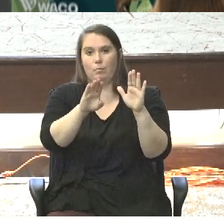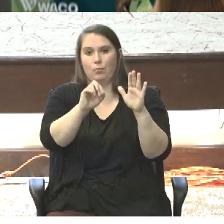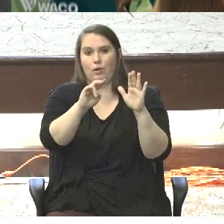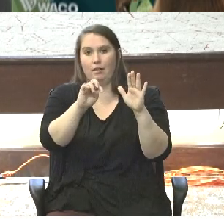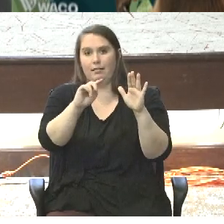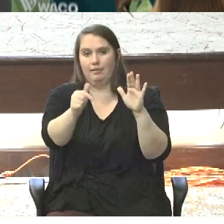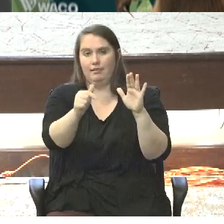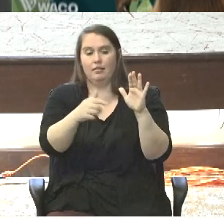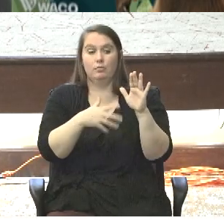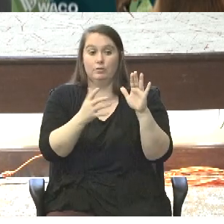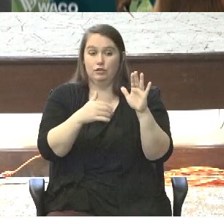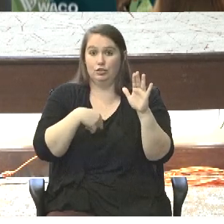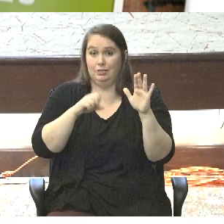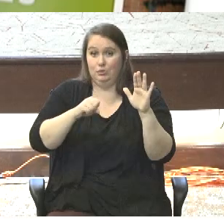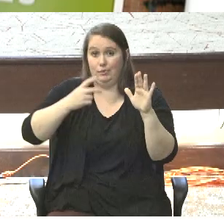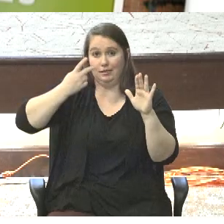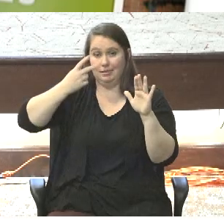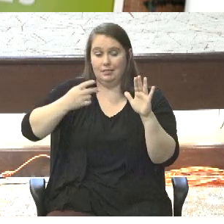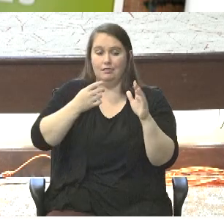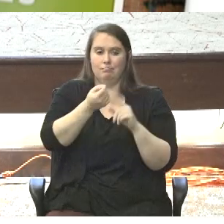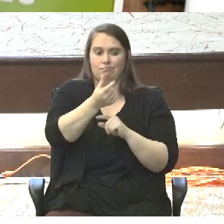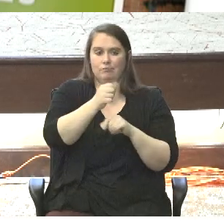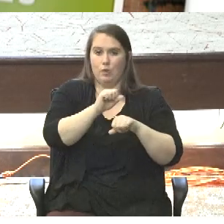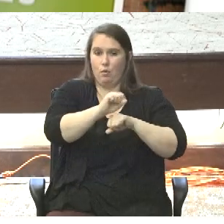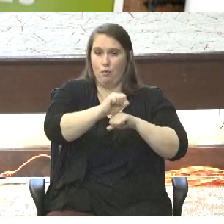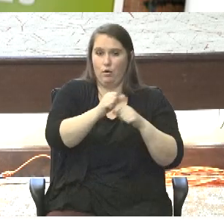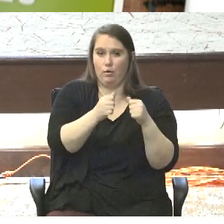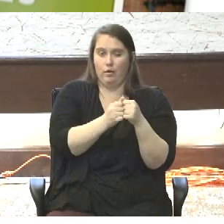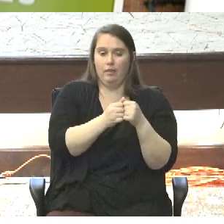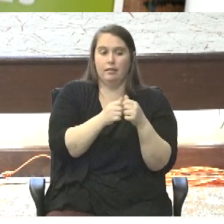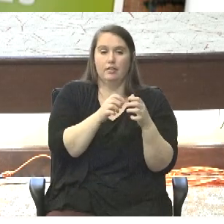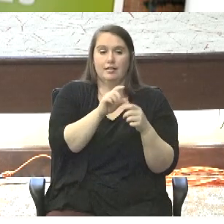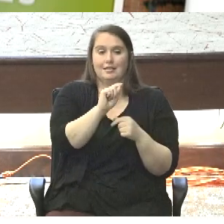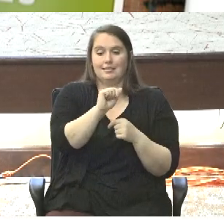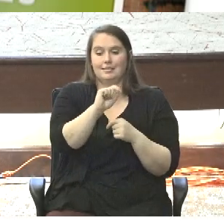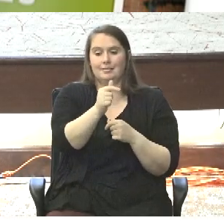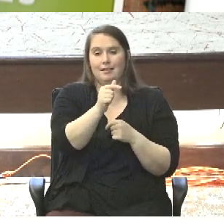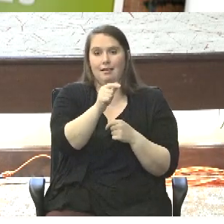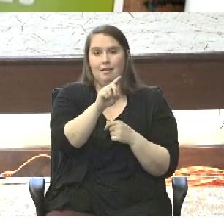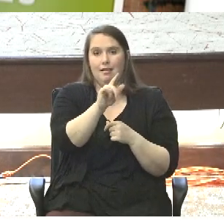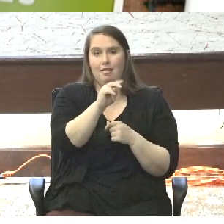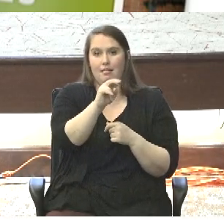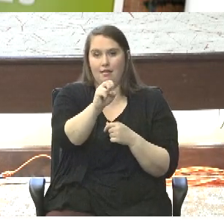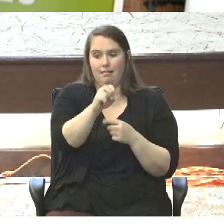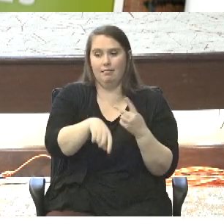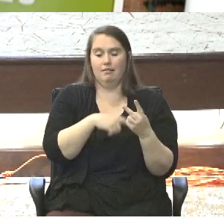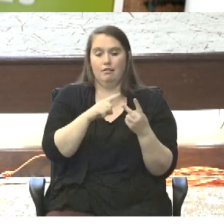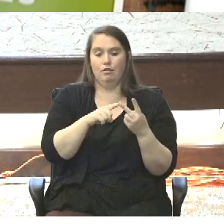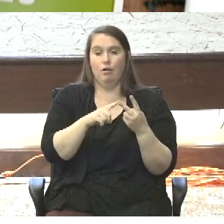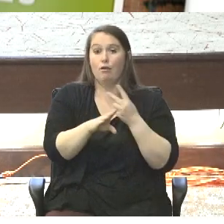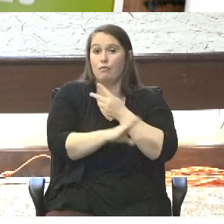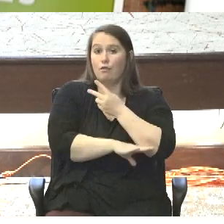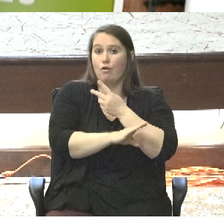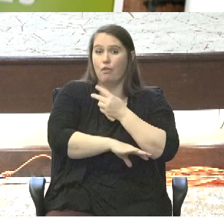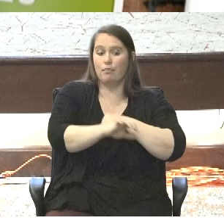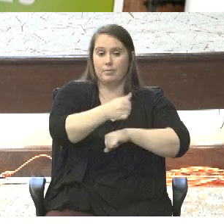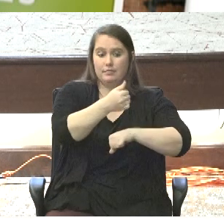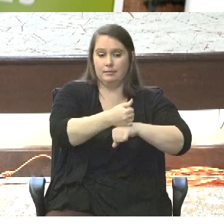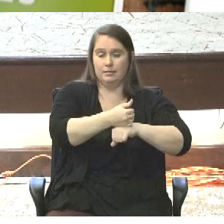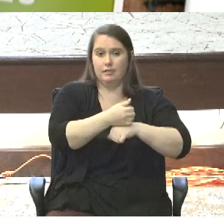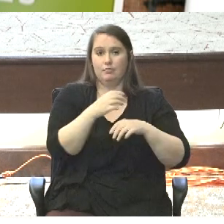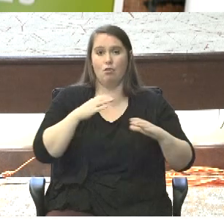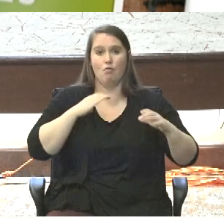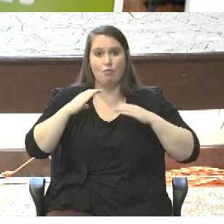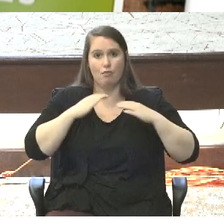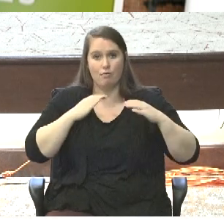You can see a little bit of our work with the Believe It tagline. our fall placements and holiday placements